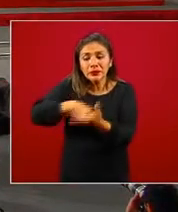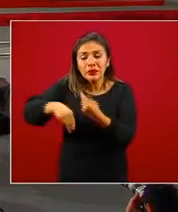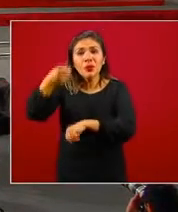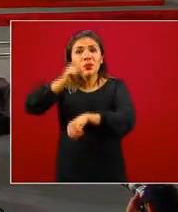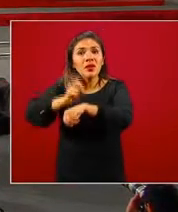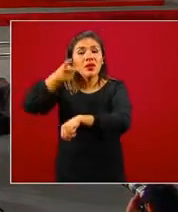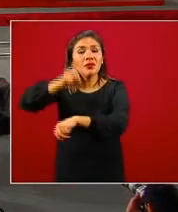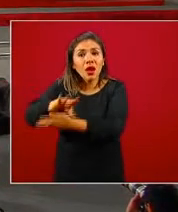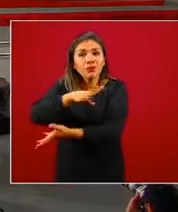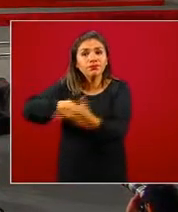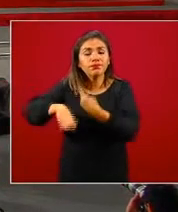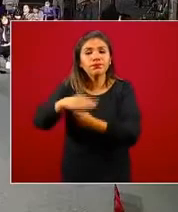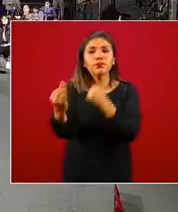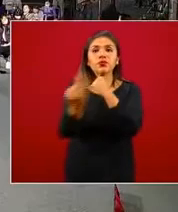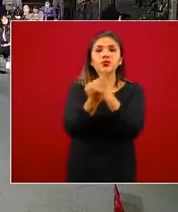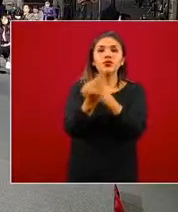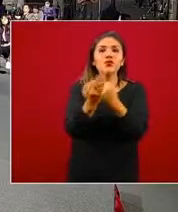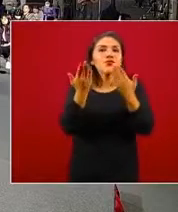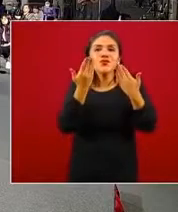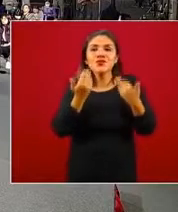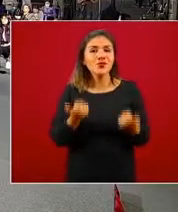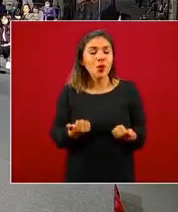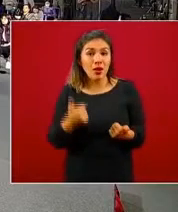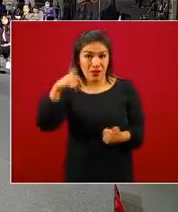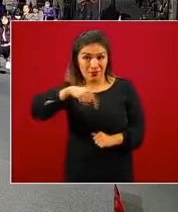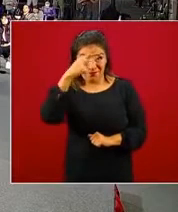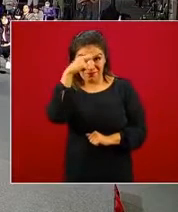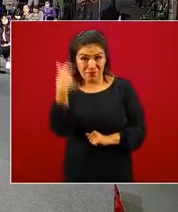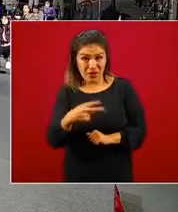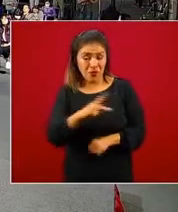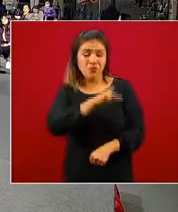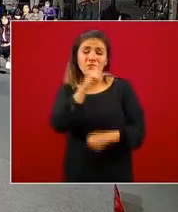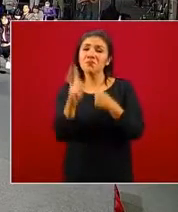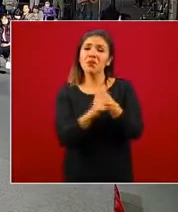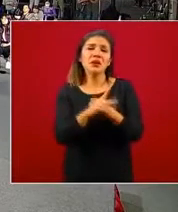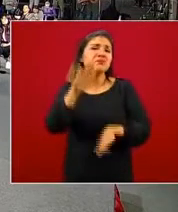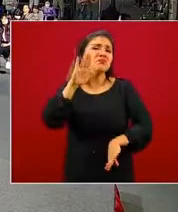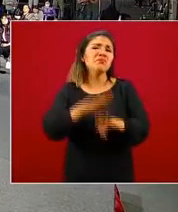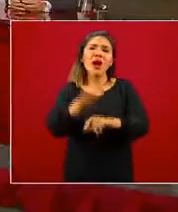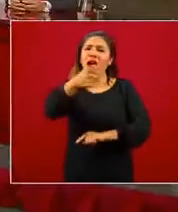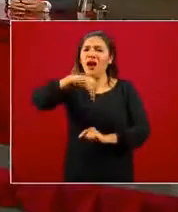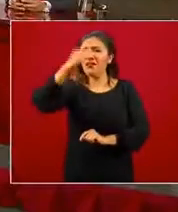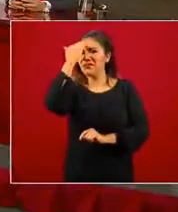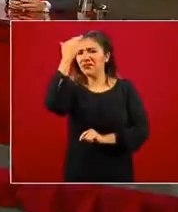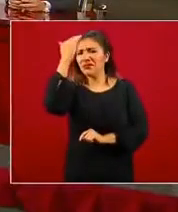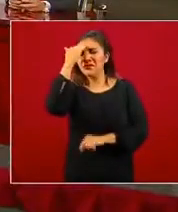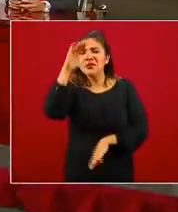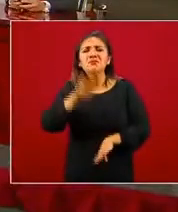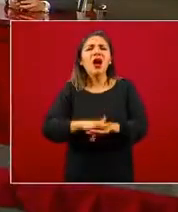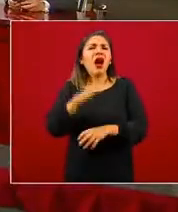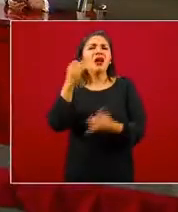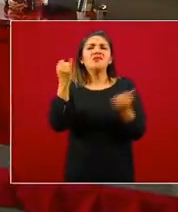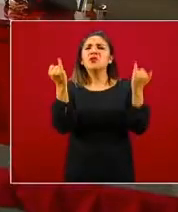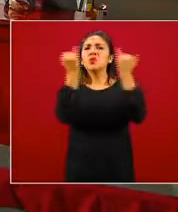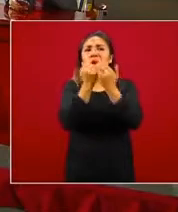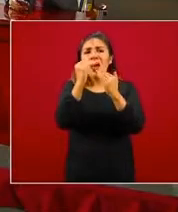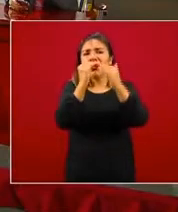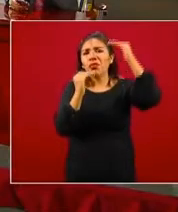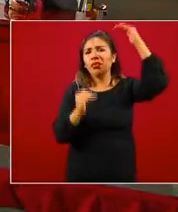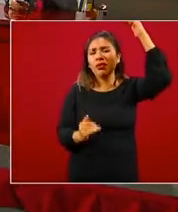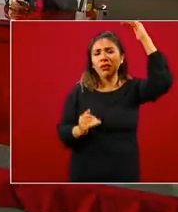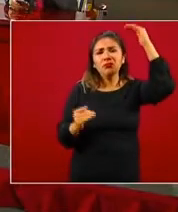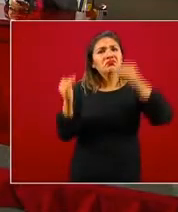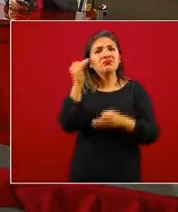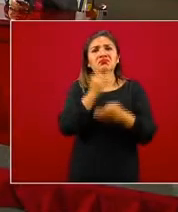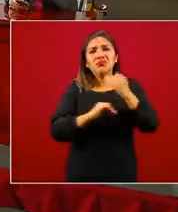who live day to day, they're having an extremely hard time with this. And Mexico has